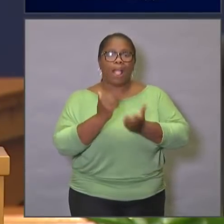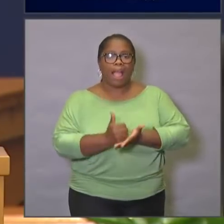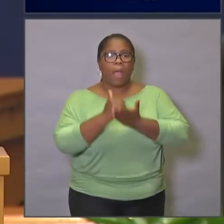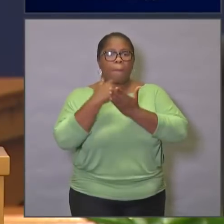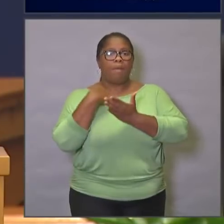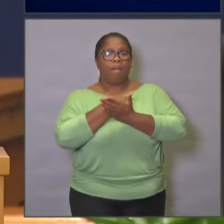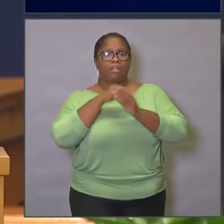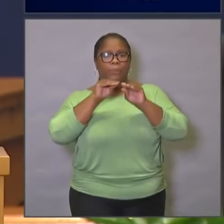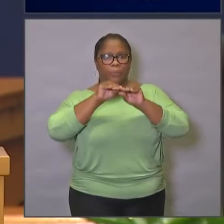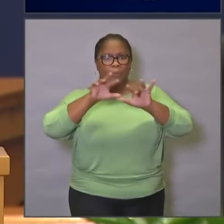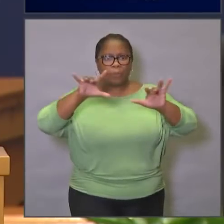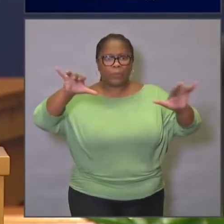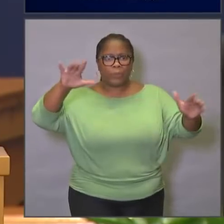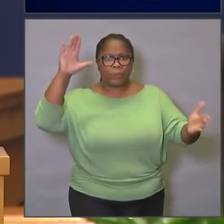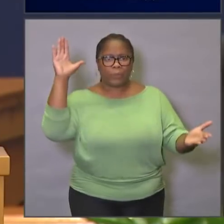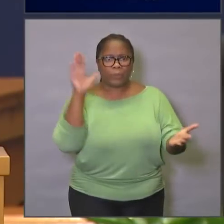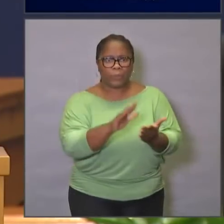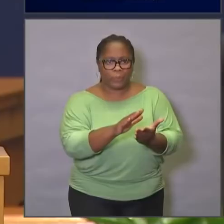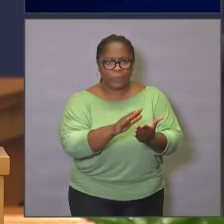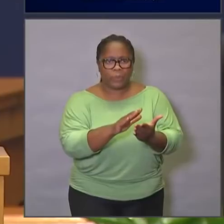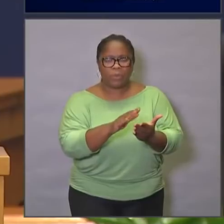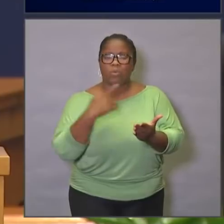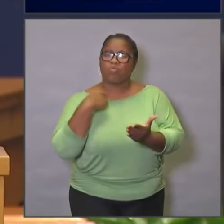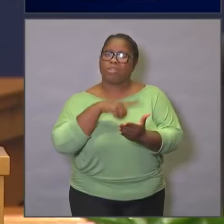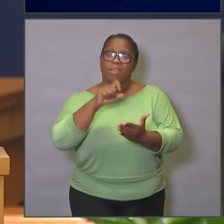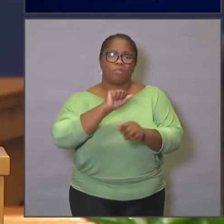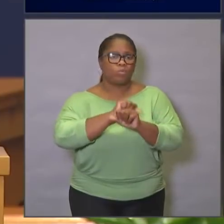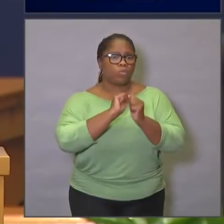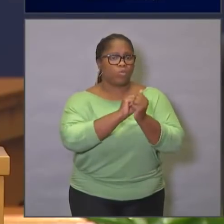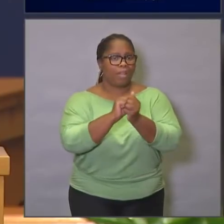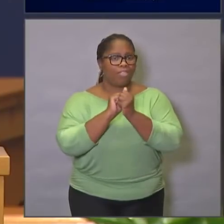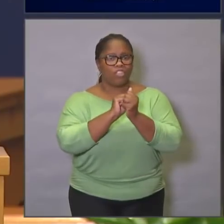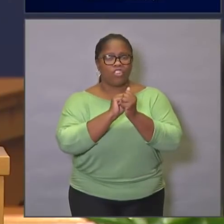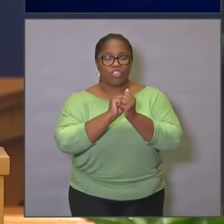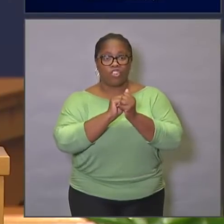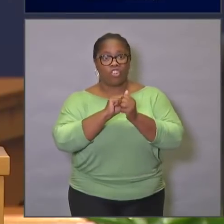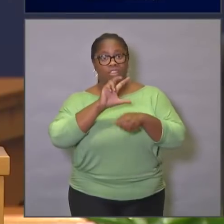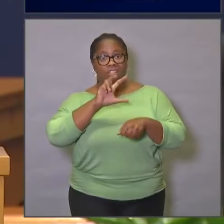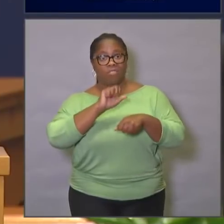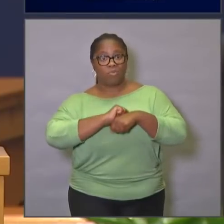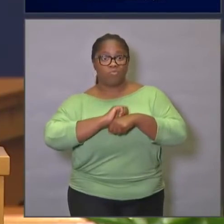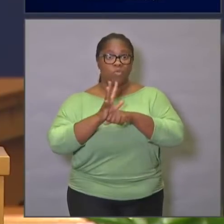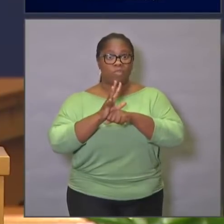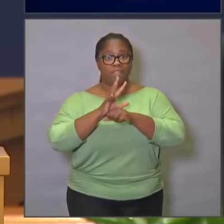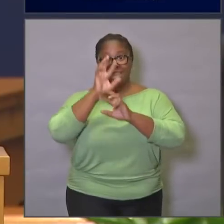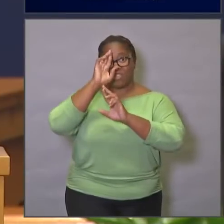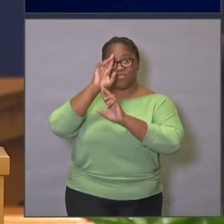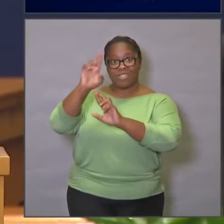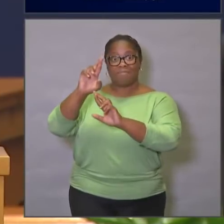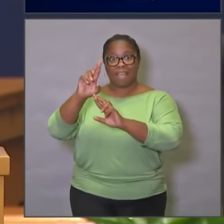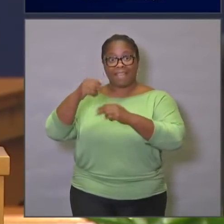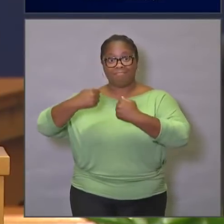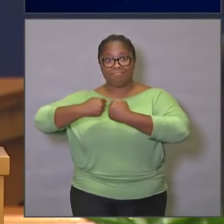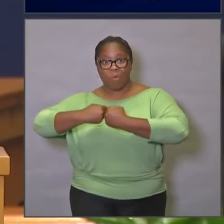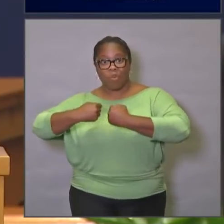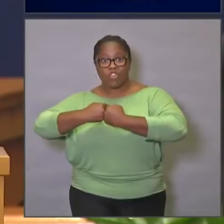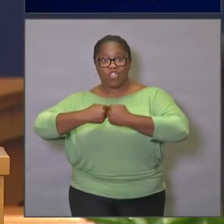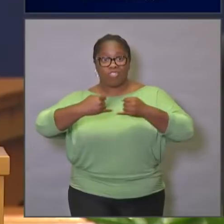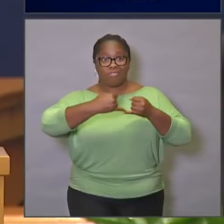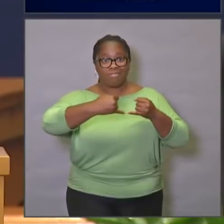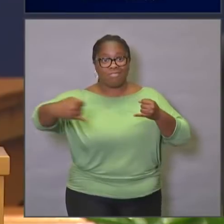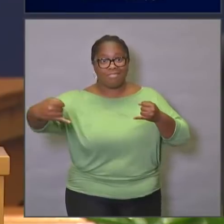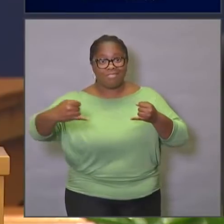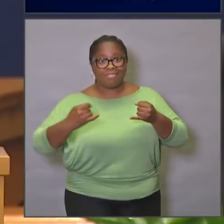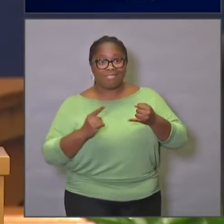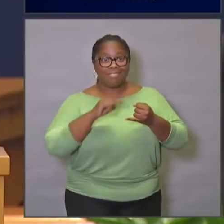must collaborate. The virus doesn't respect city limits, county lines, or state borders. One day, we are going to return to